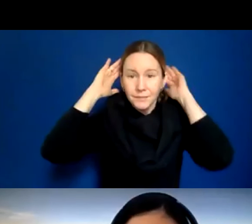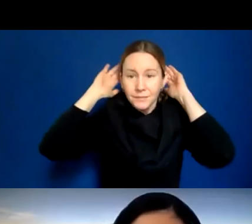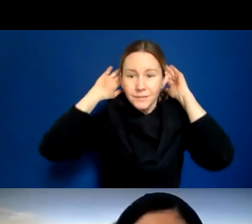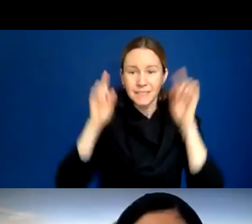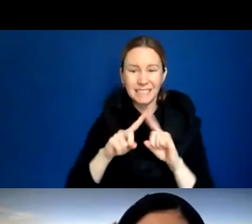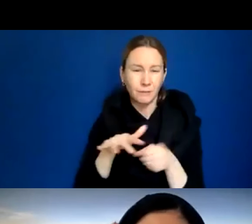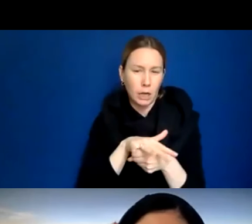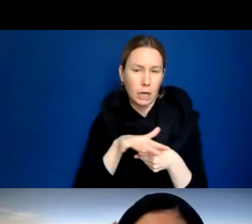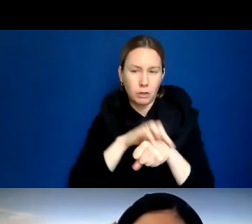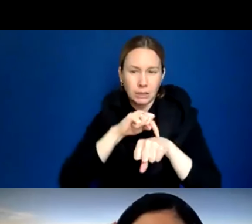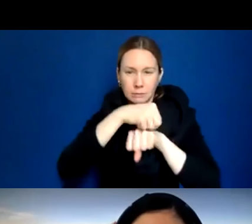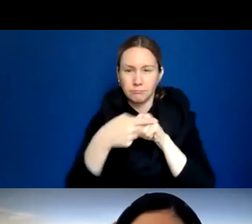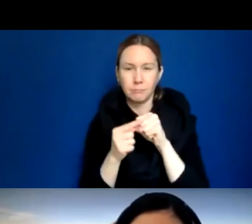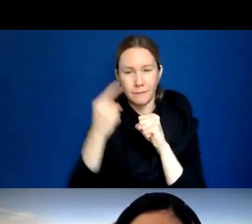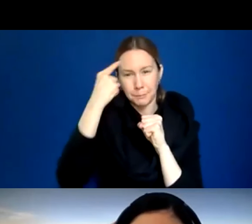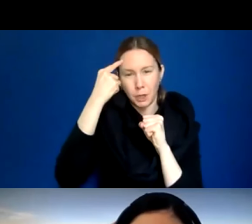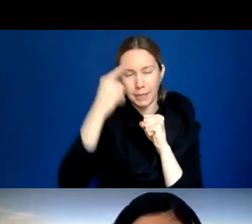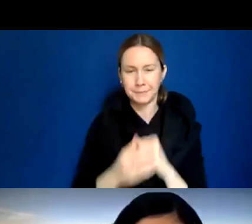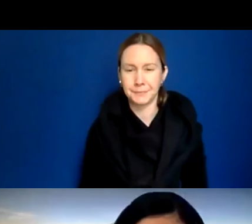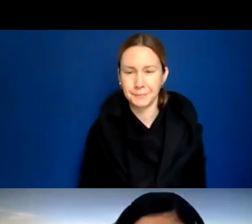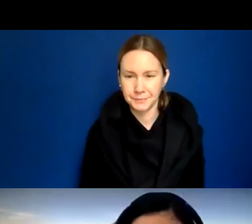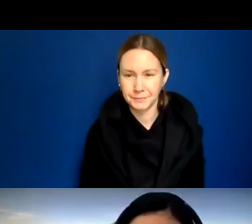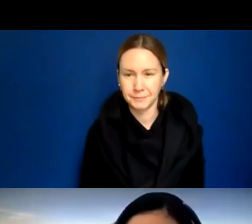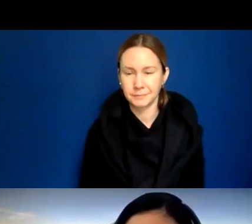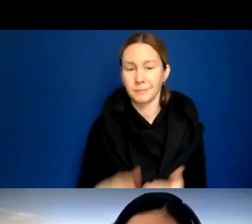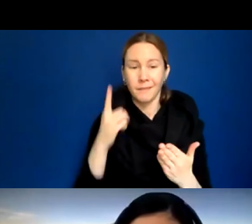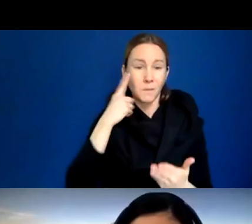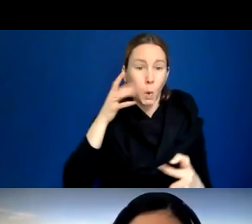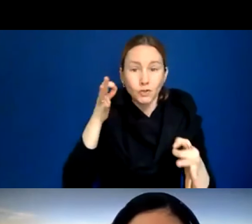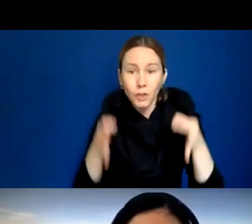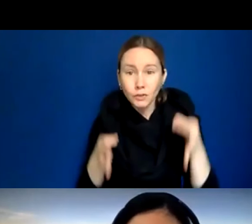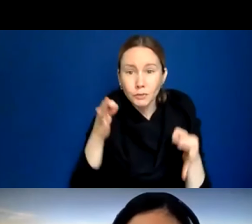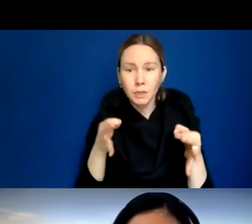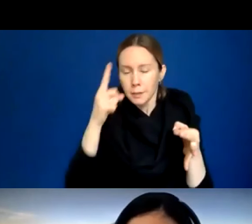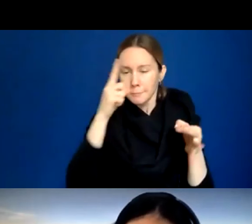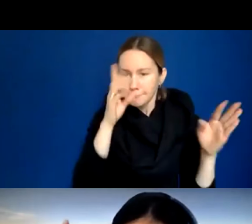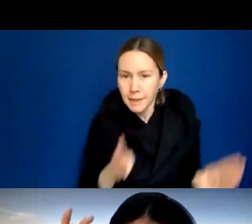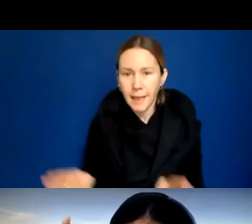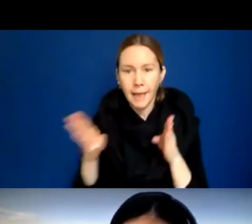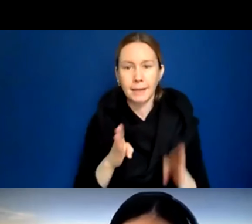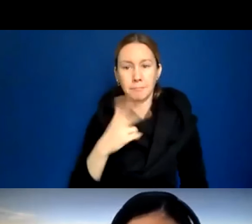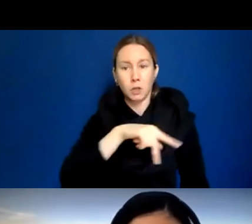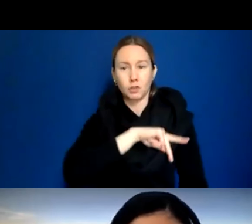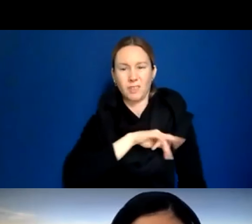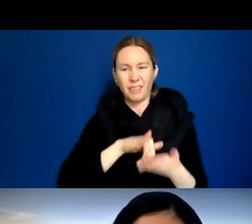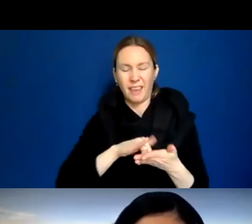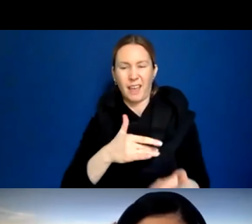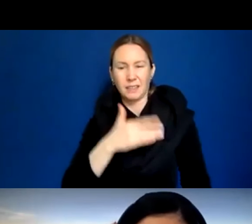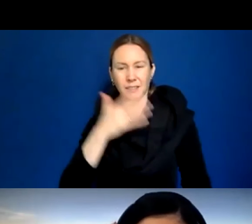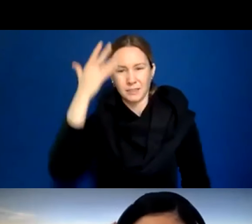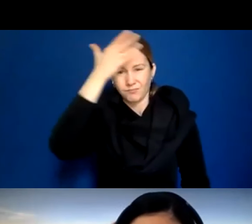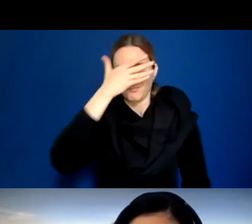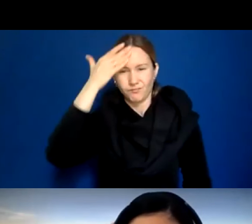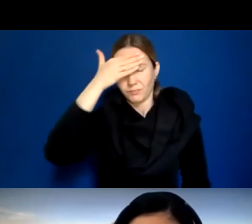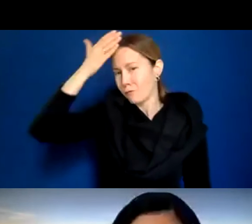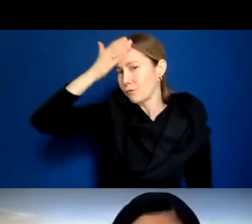example, the ability for judgment, planning, personality, we think it's like a frontal part of the